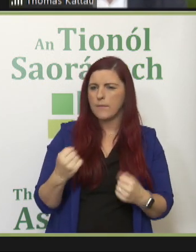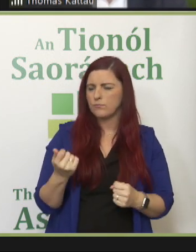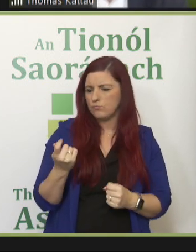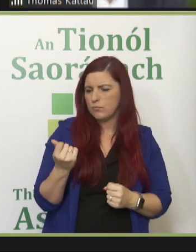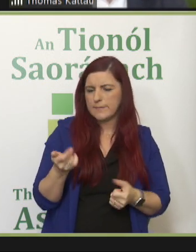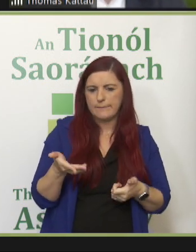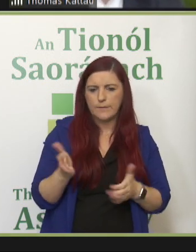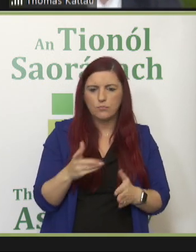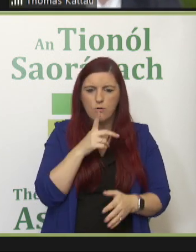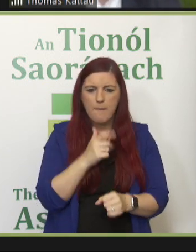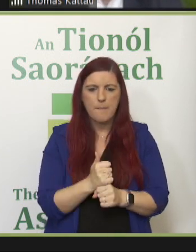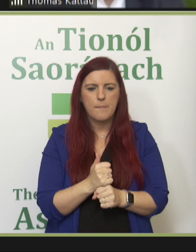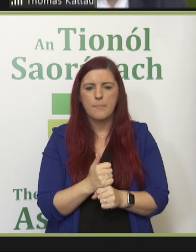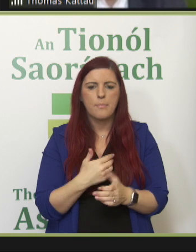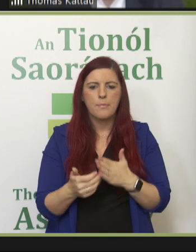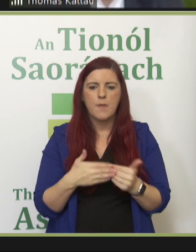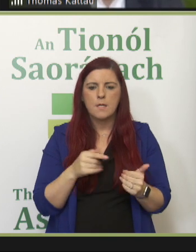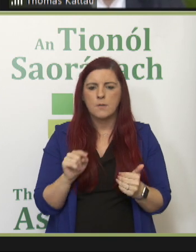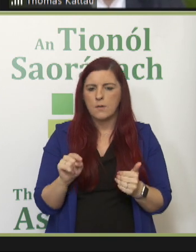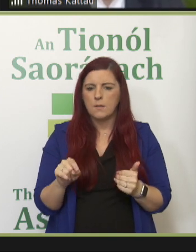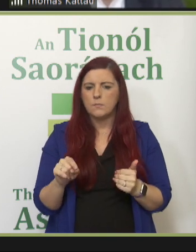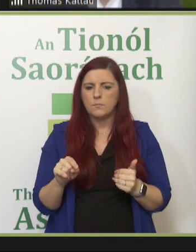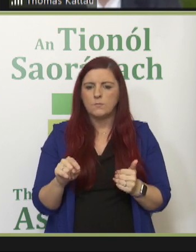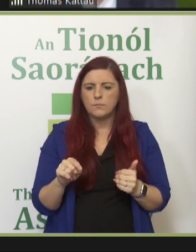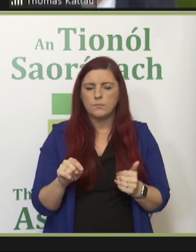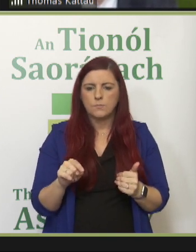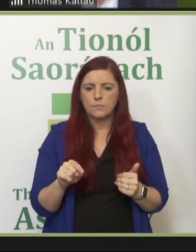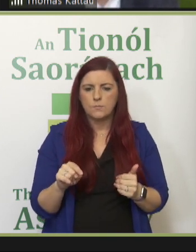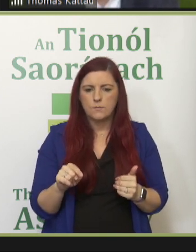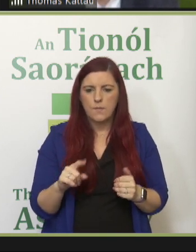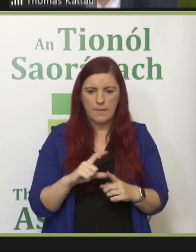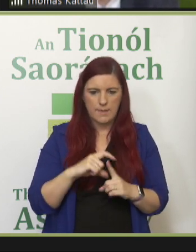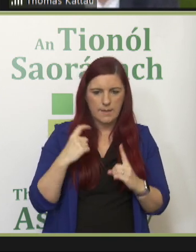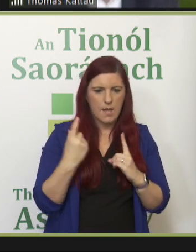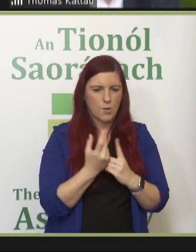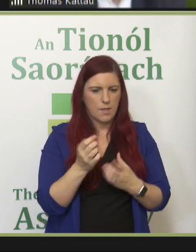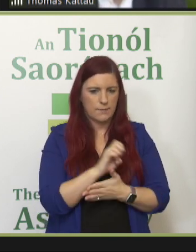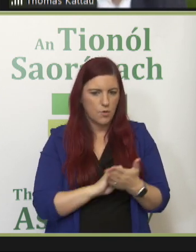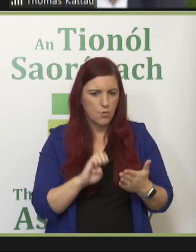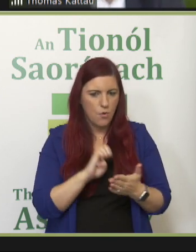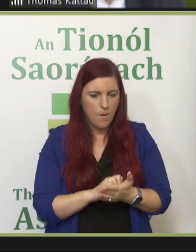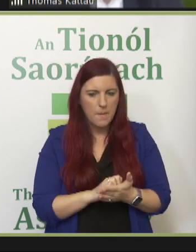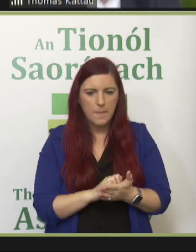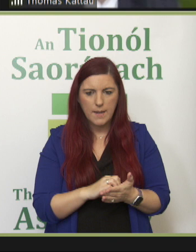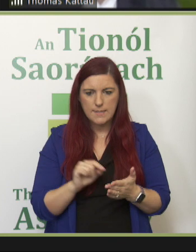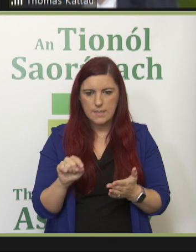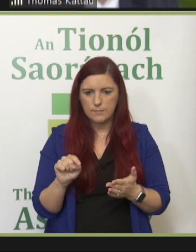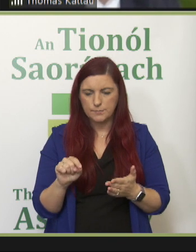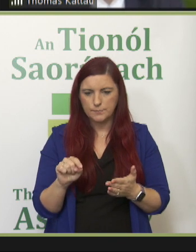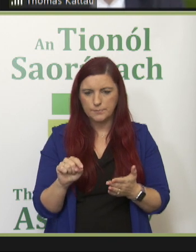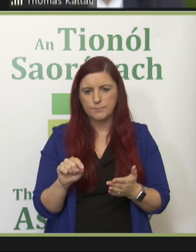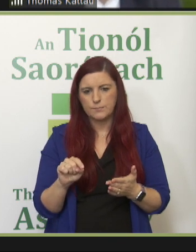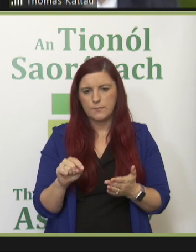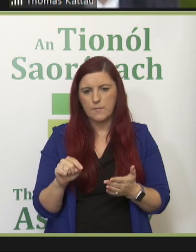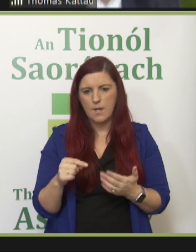emerging, a principle which is endorsed by the Committee of Ministers of the Council of Europe, which I find particularly interesting, is that